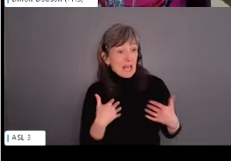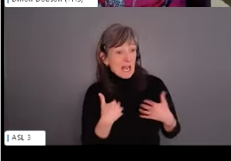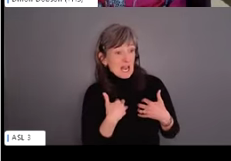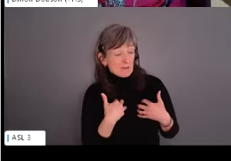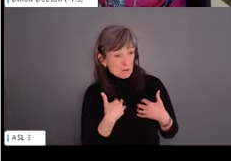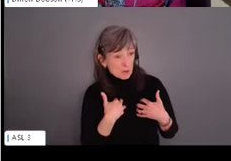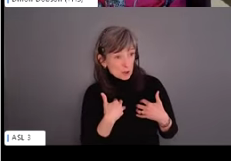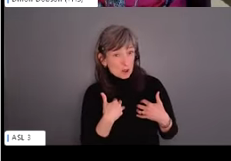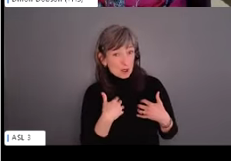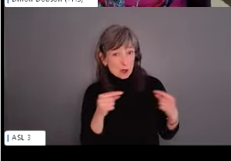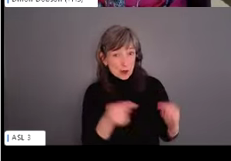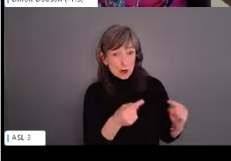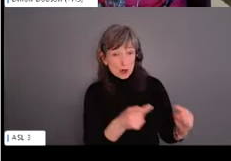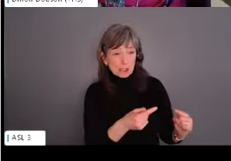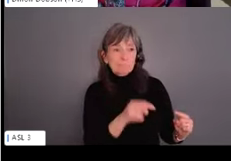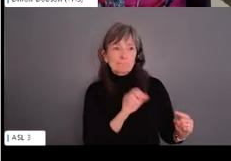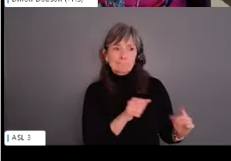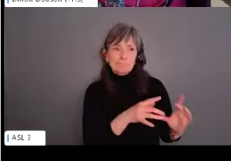happening within a home.